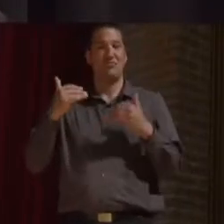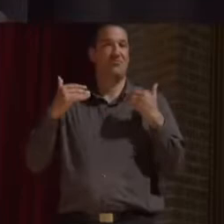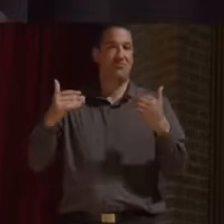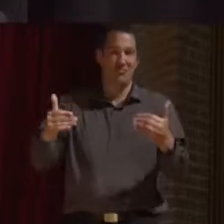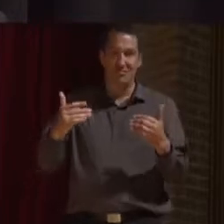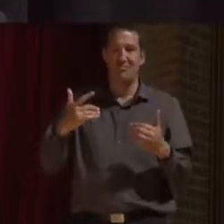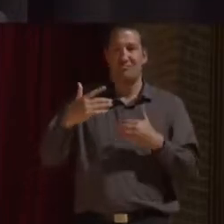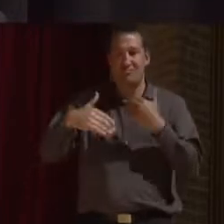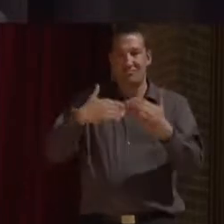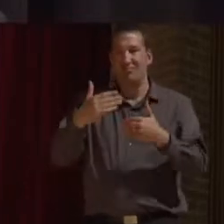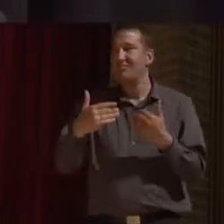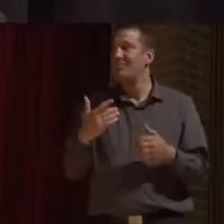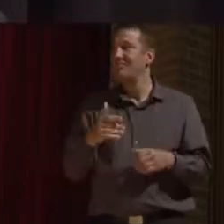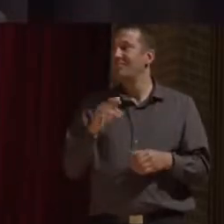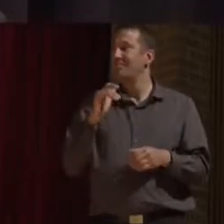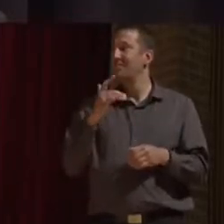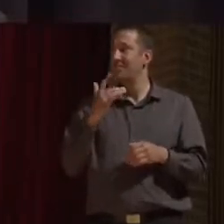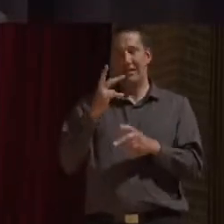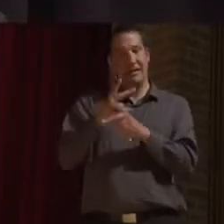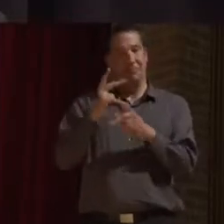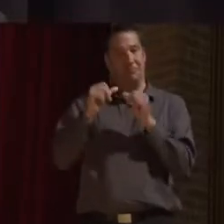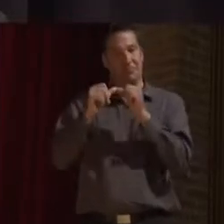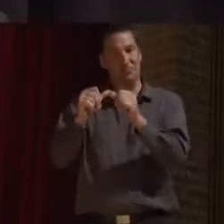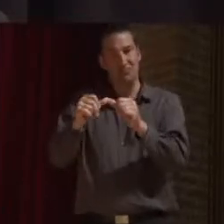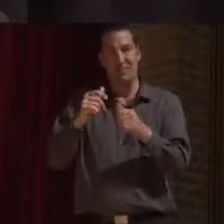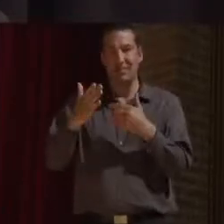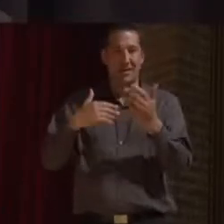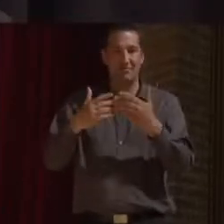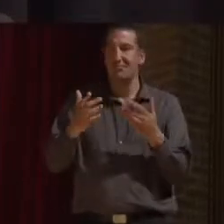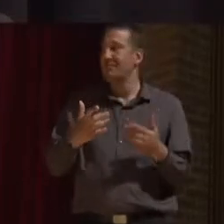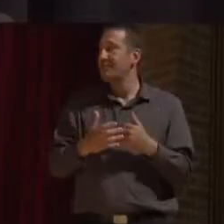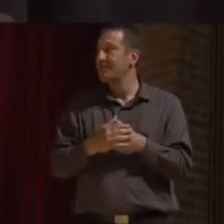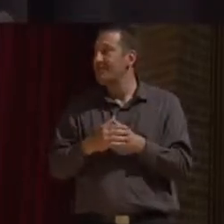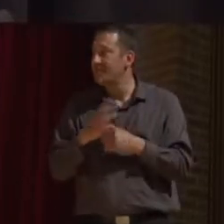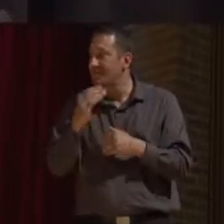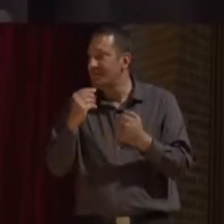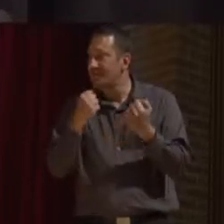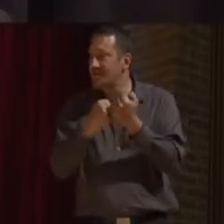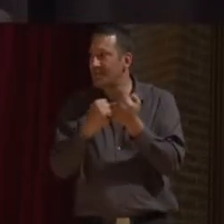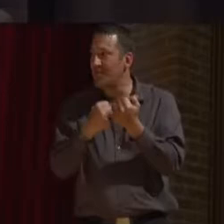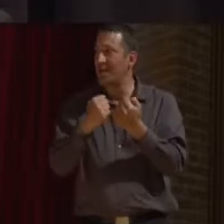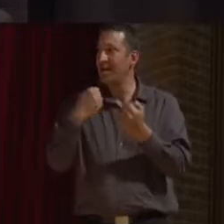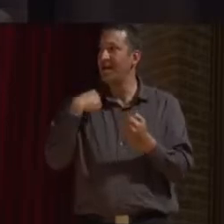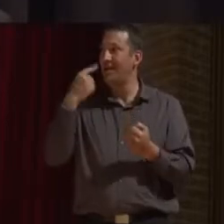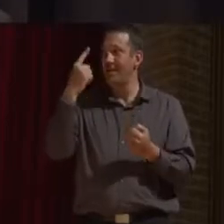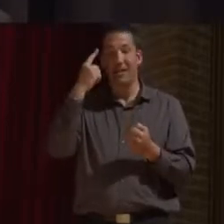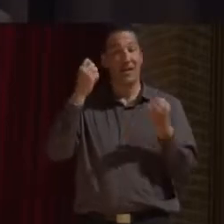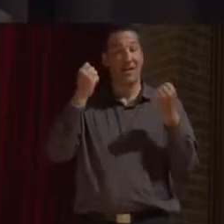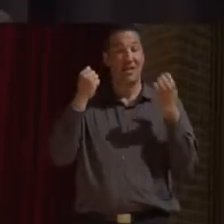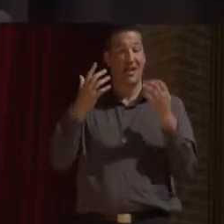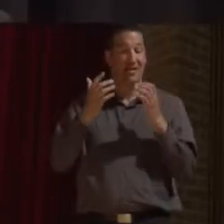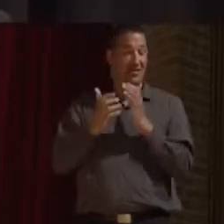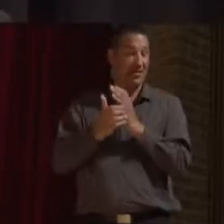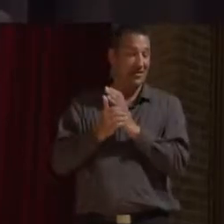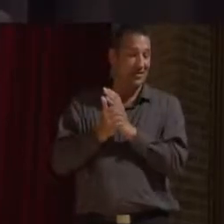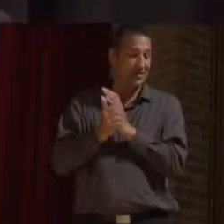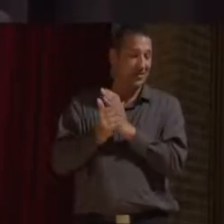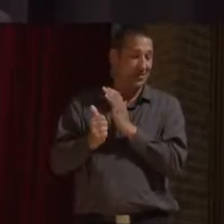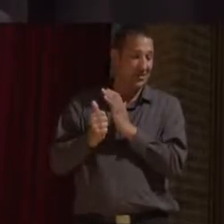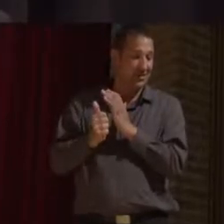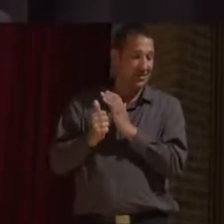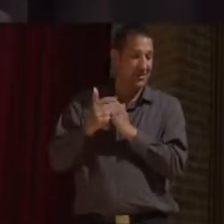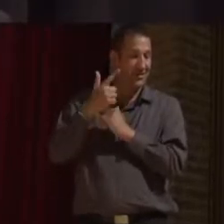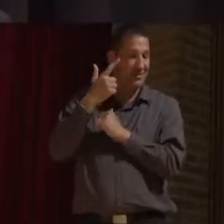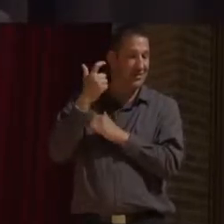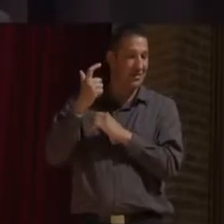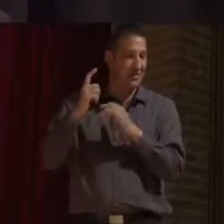and having that grit and determination to get through, I think is important. And I think a lot of those skills, because of